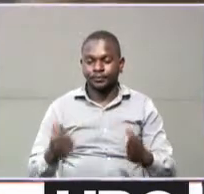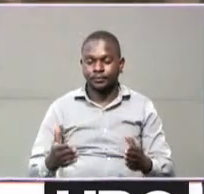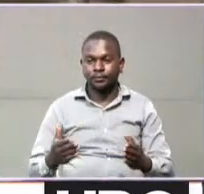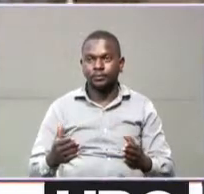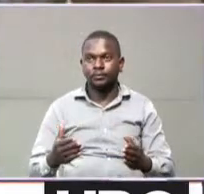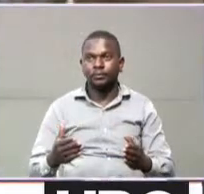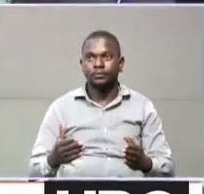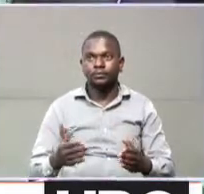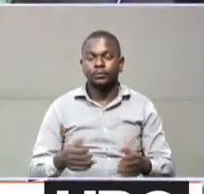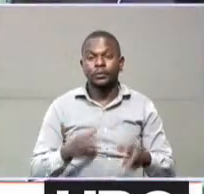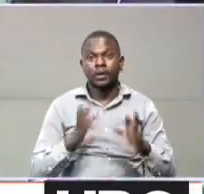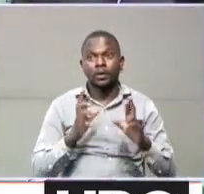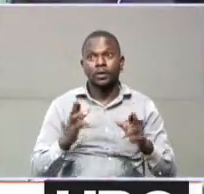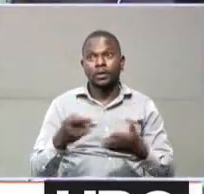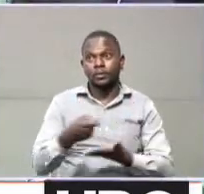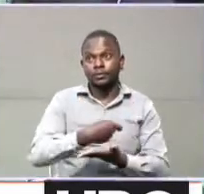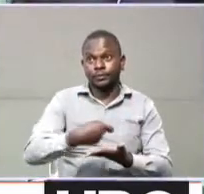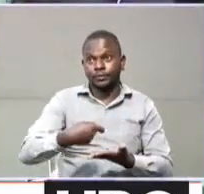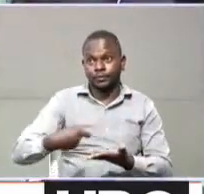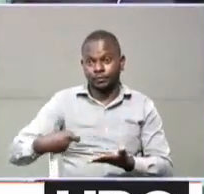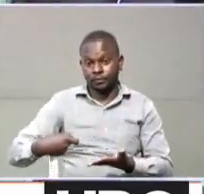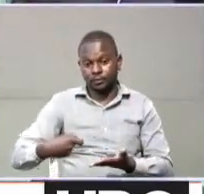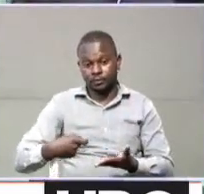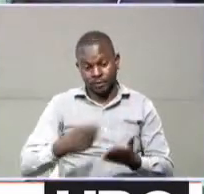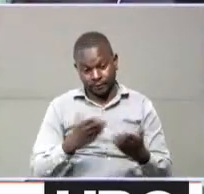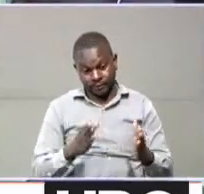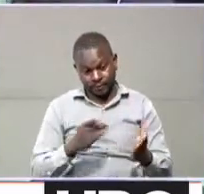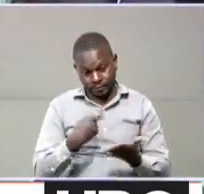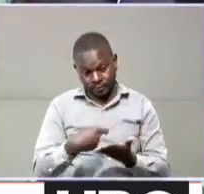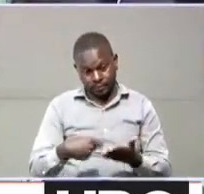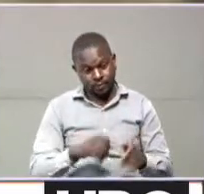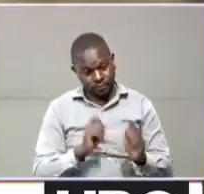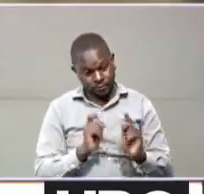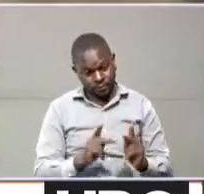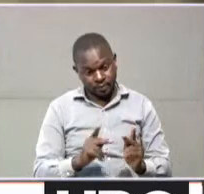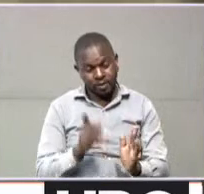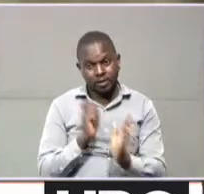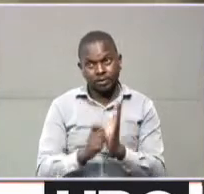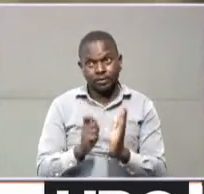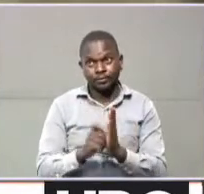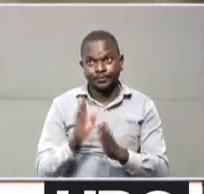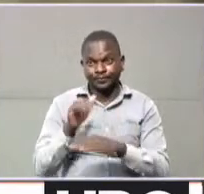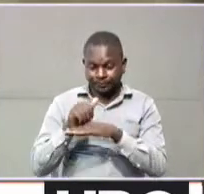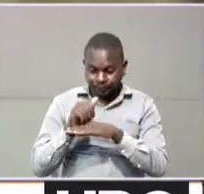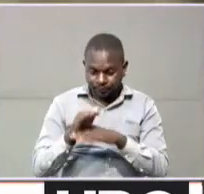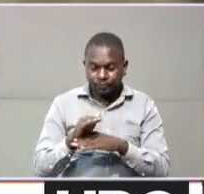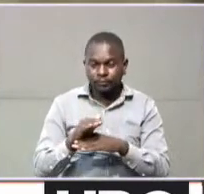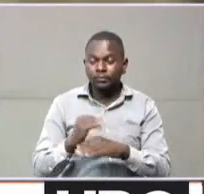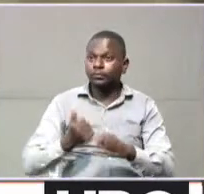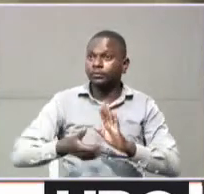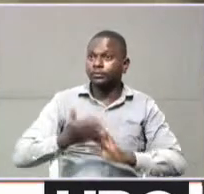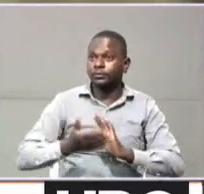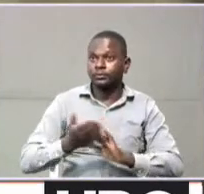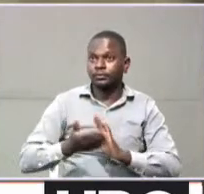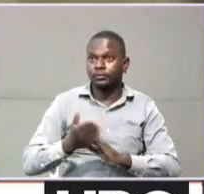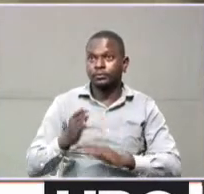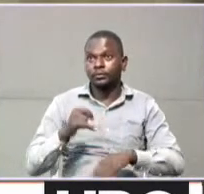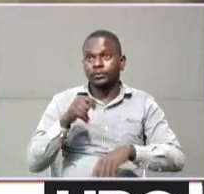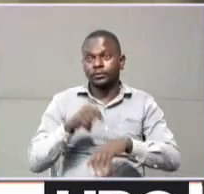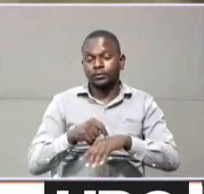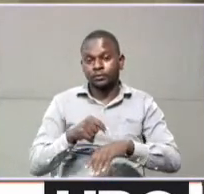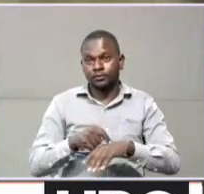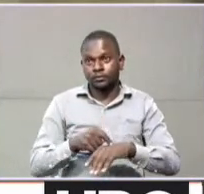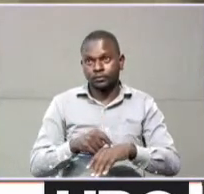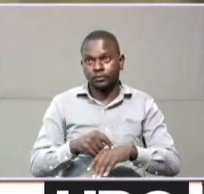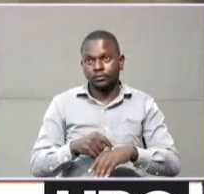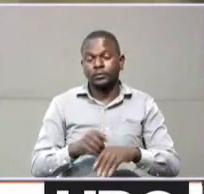uh i hope it's signed okay crack upload it quickly i want by the time in